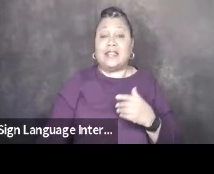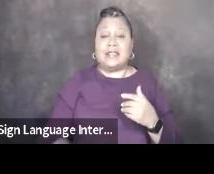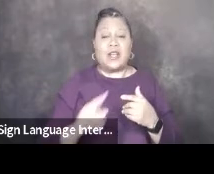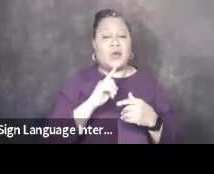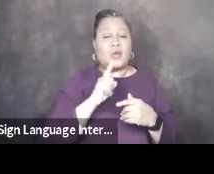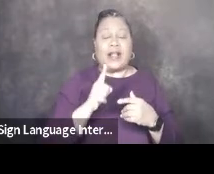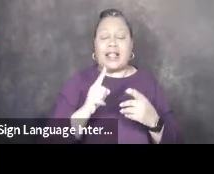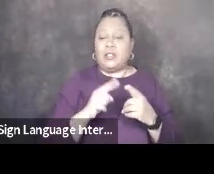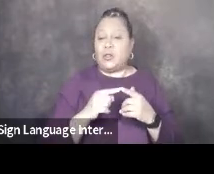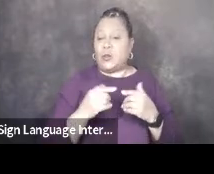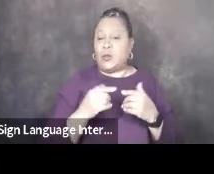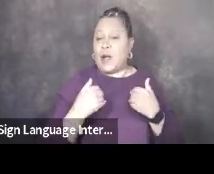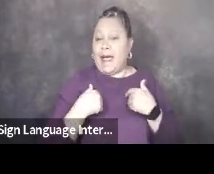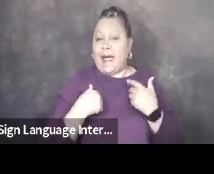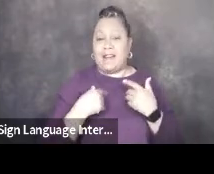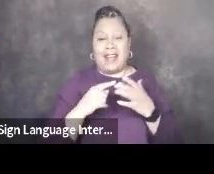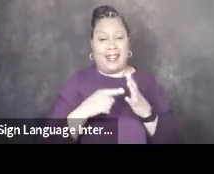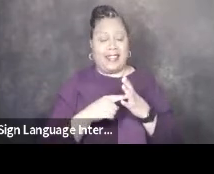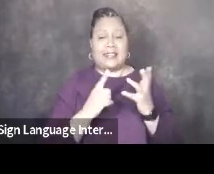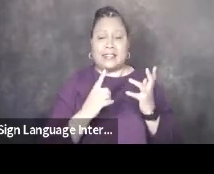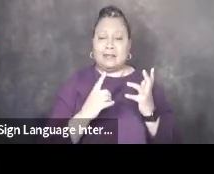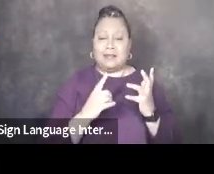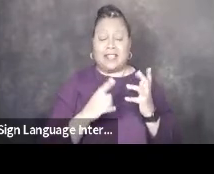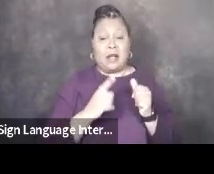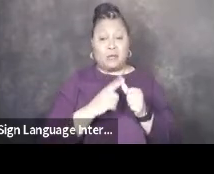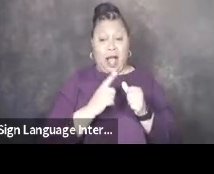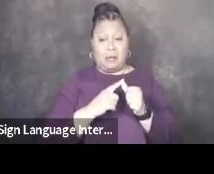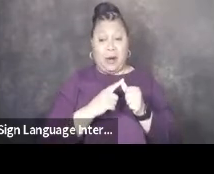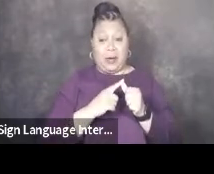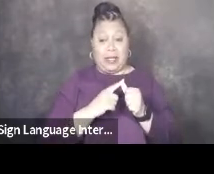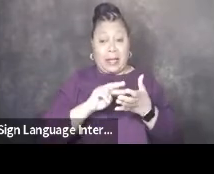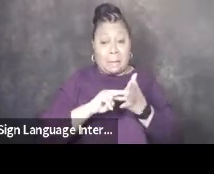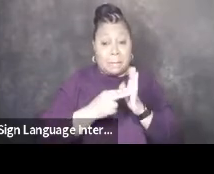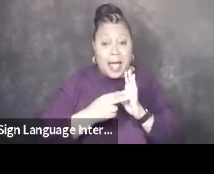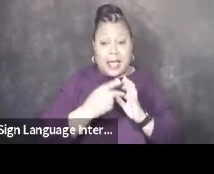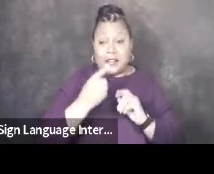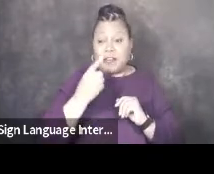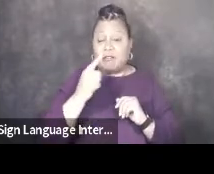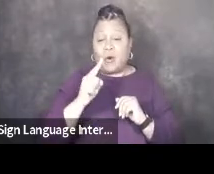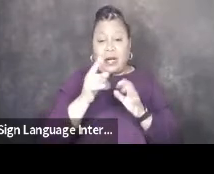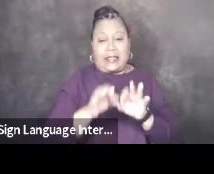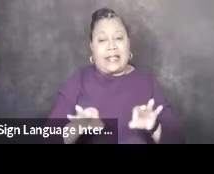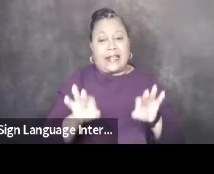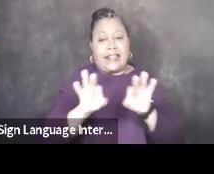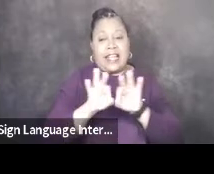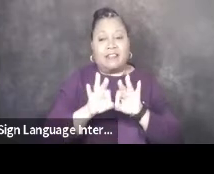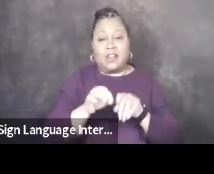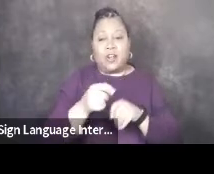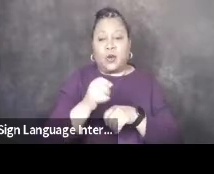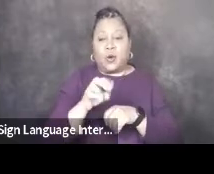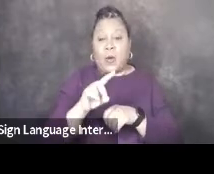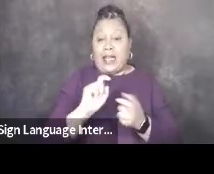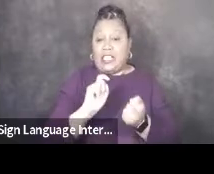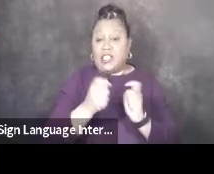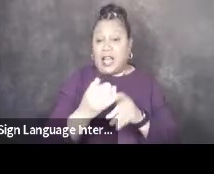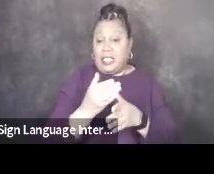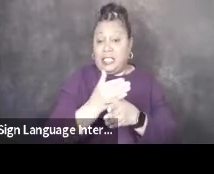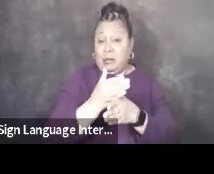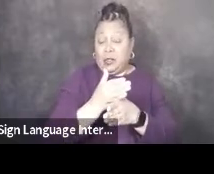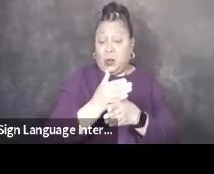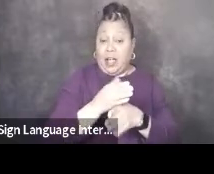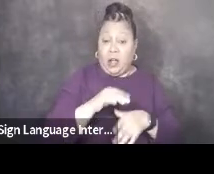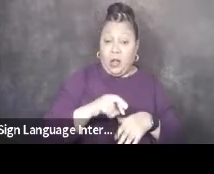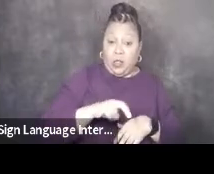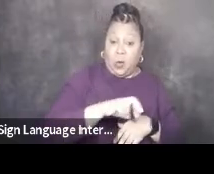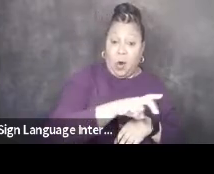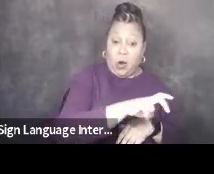really to have and this is primarily meant for significant grade changes between your walkway